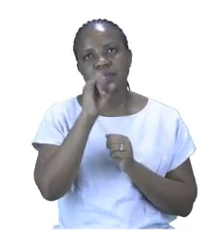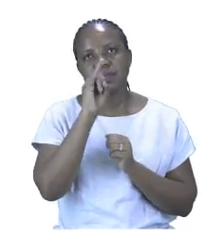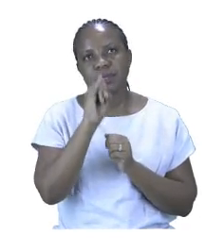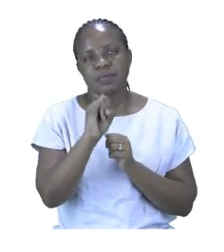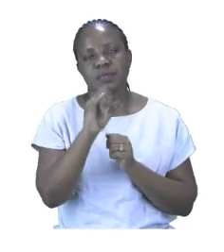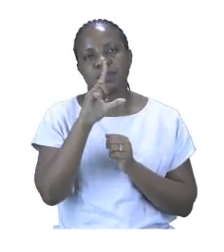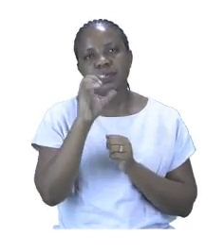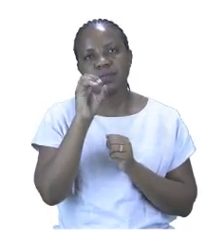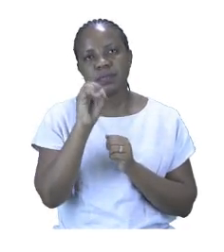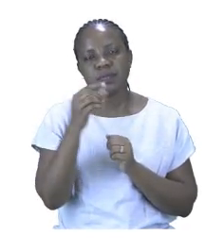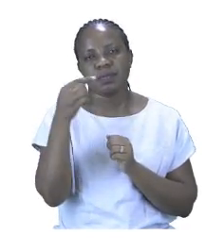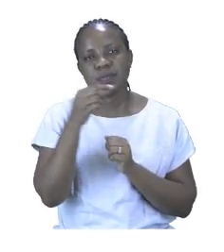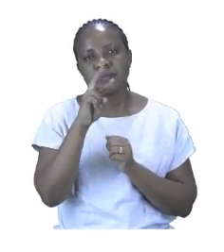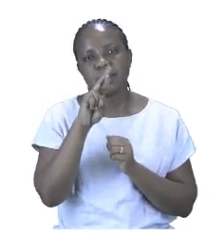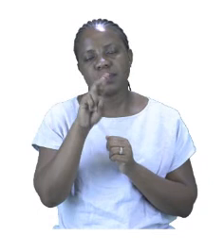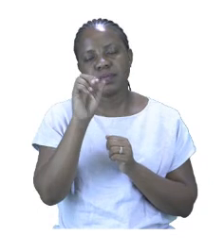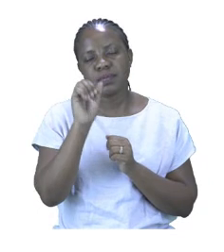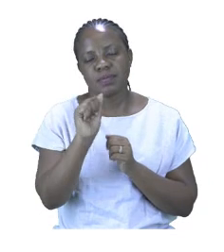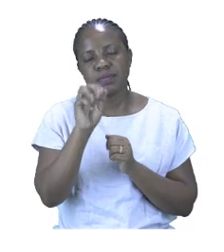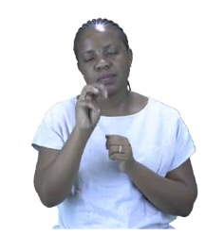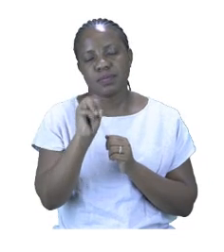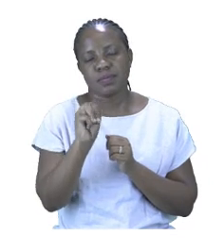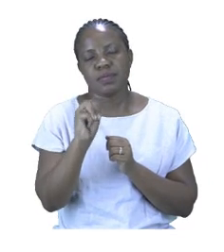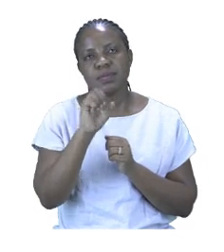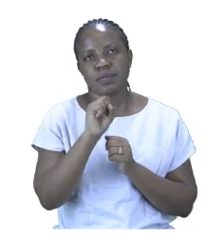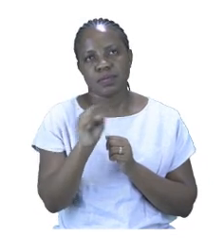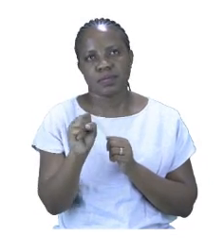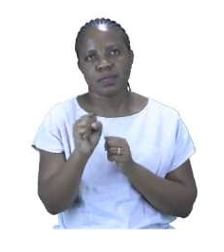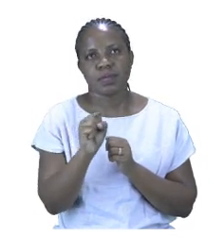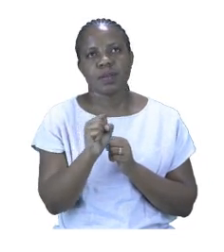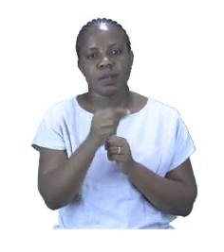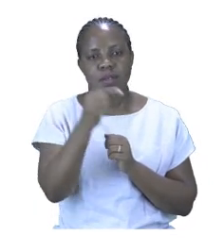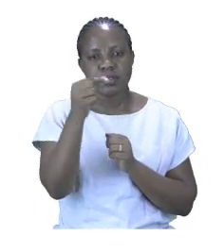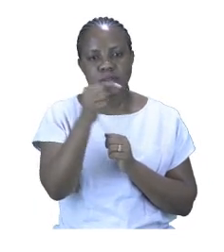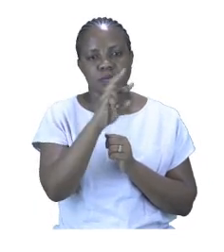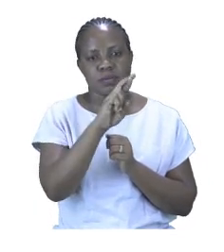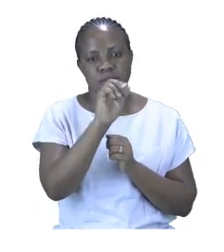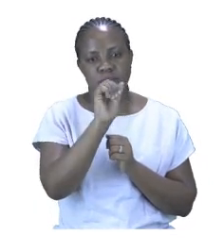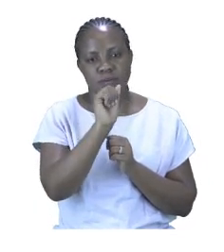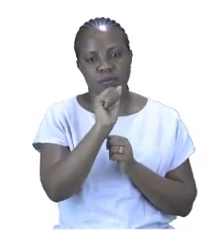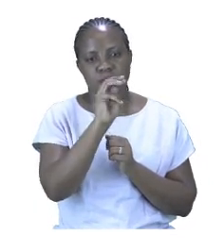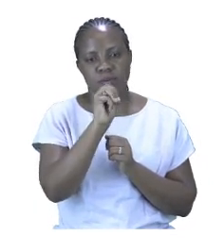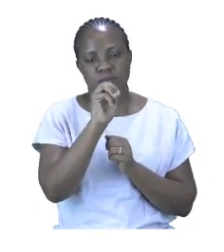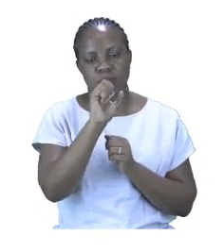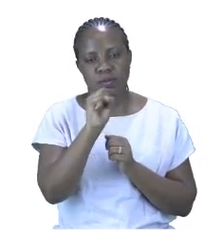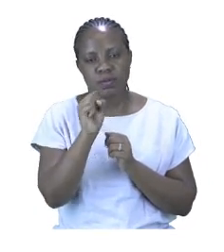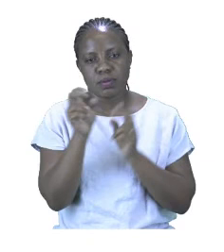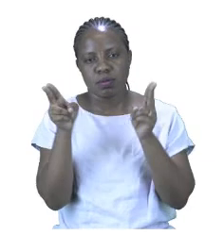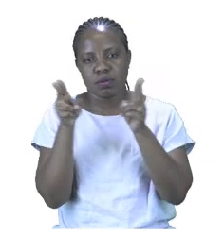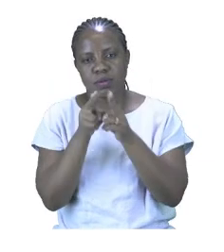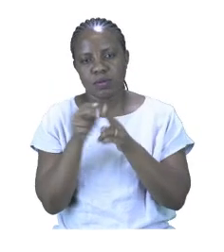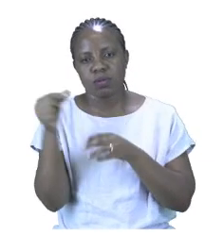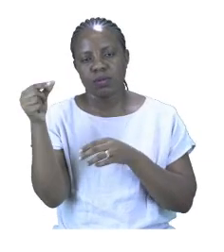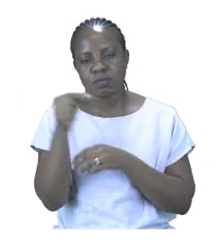for kilograms. So we have grams and we have kilograms. Grams, my